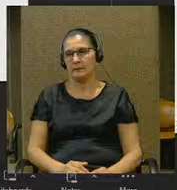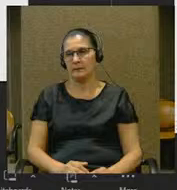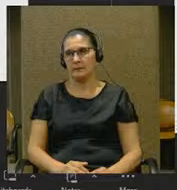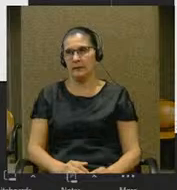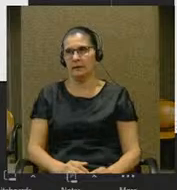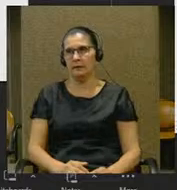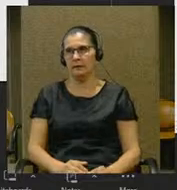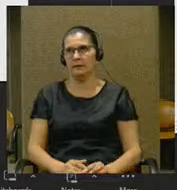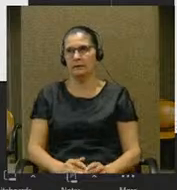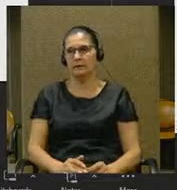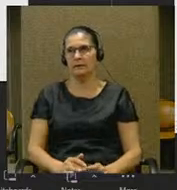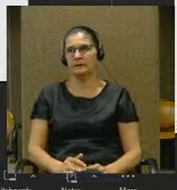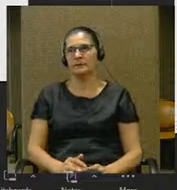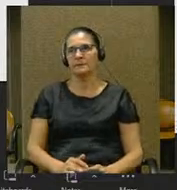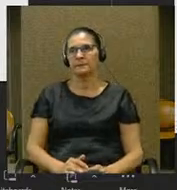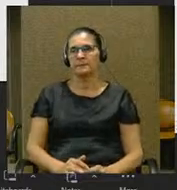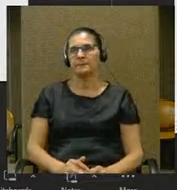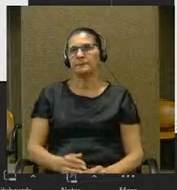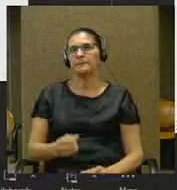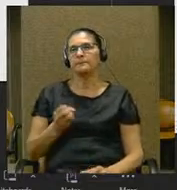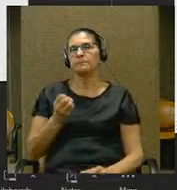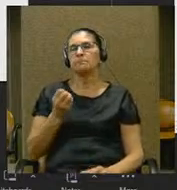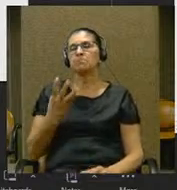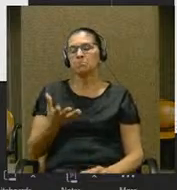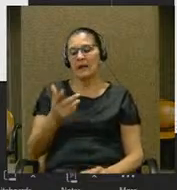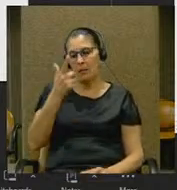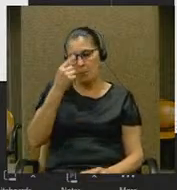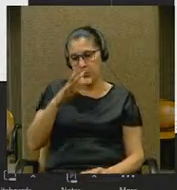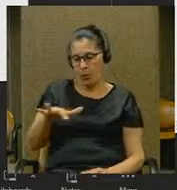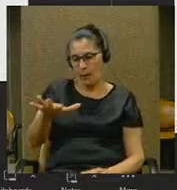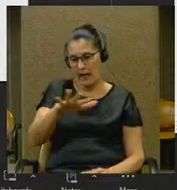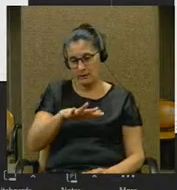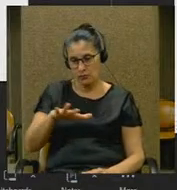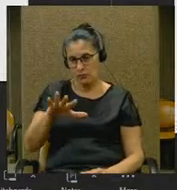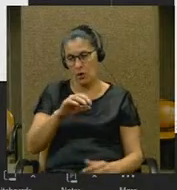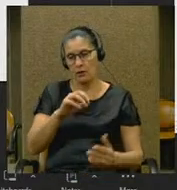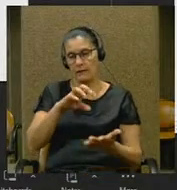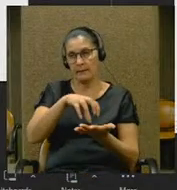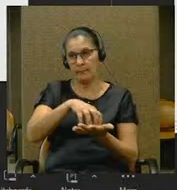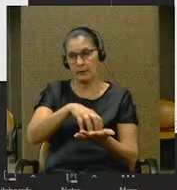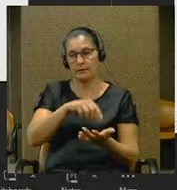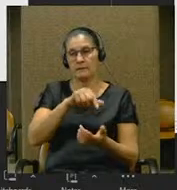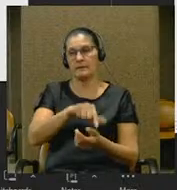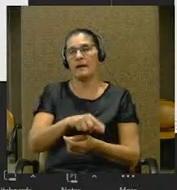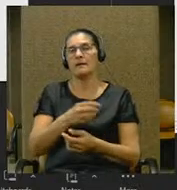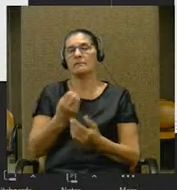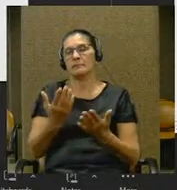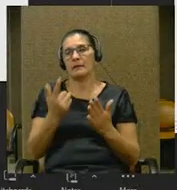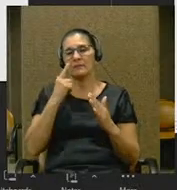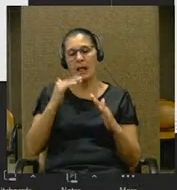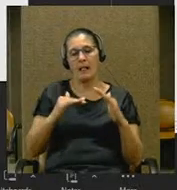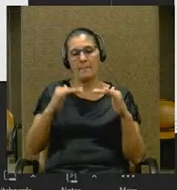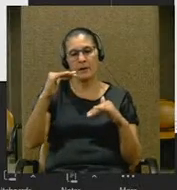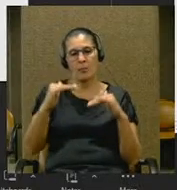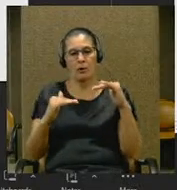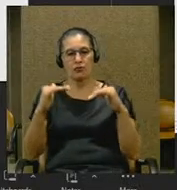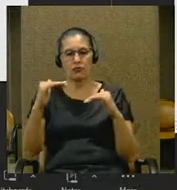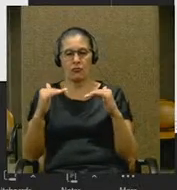Our First Nations population has been substantially disproportionately affected.